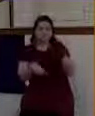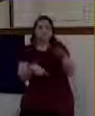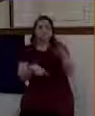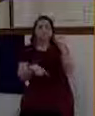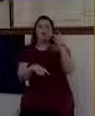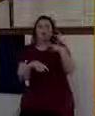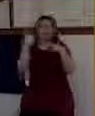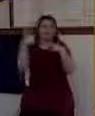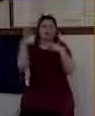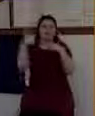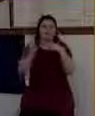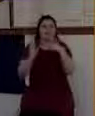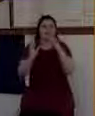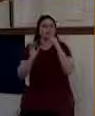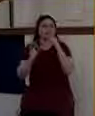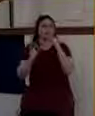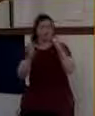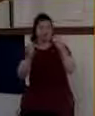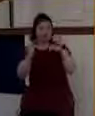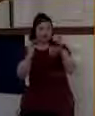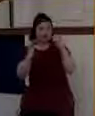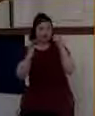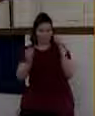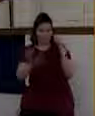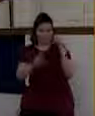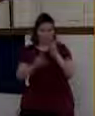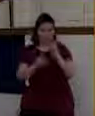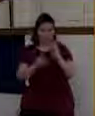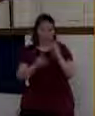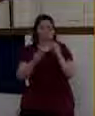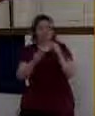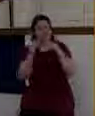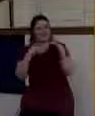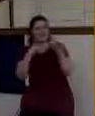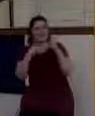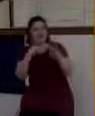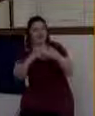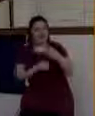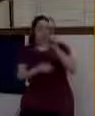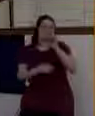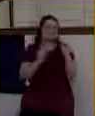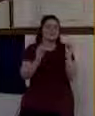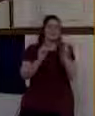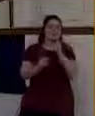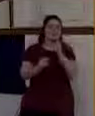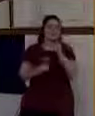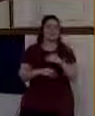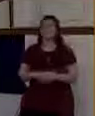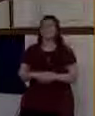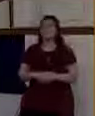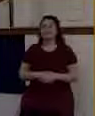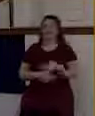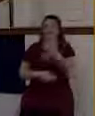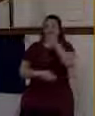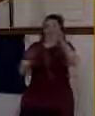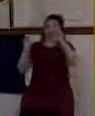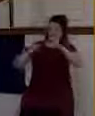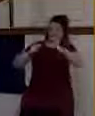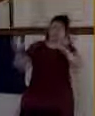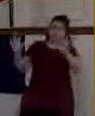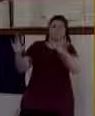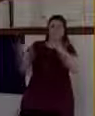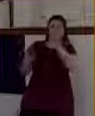bread nor drink water, nor turn again by the same way that thou camest." God made very clear what this